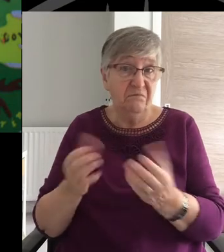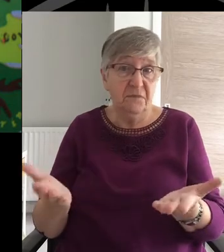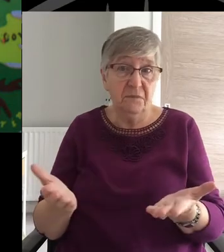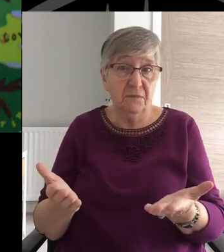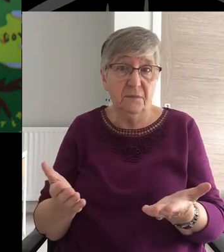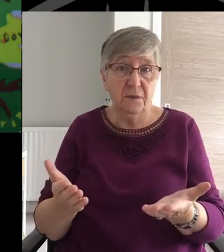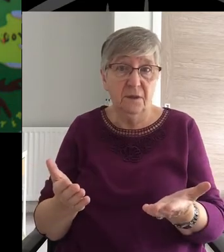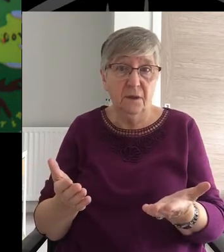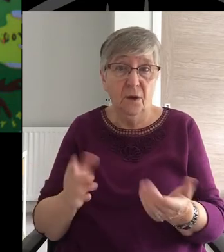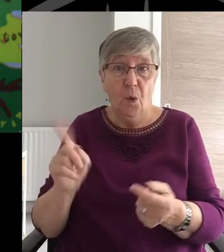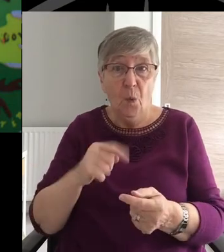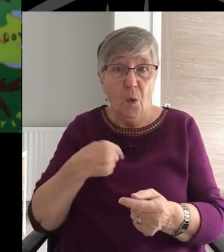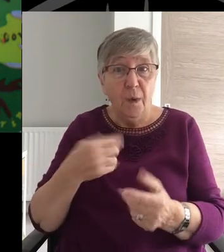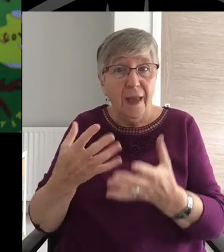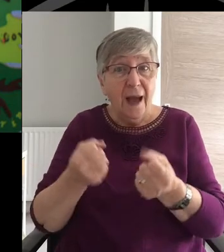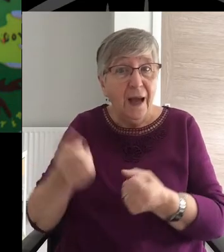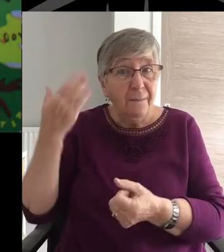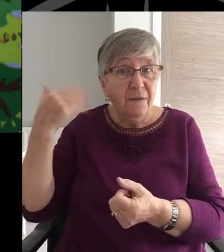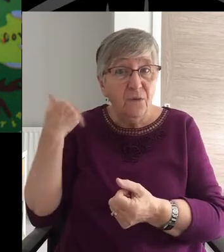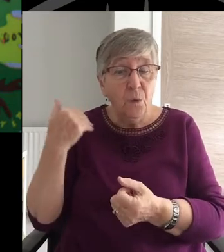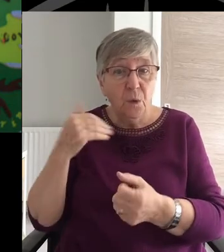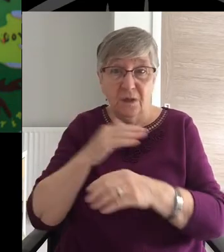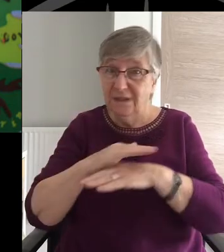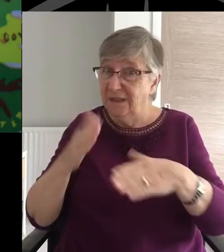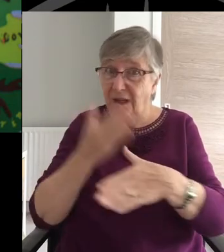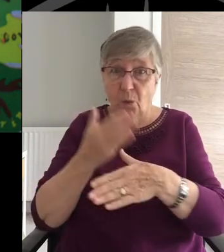What we had didn't work for them.